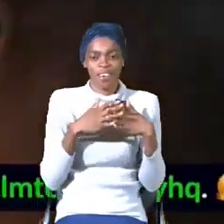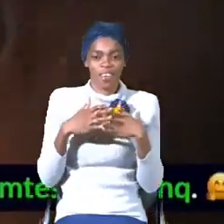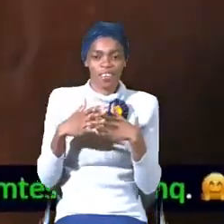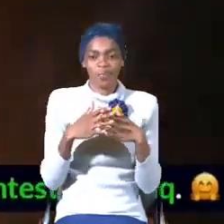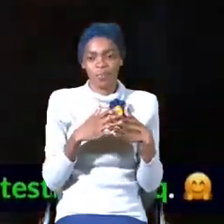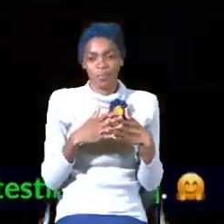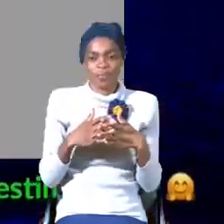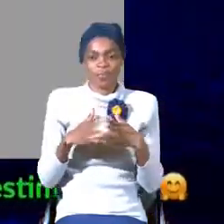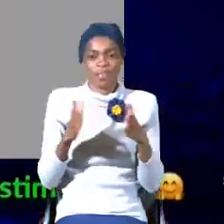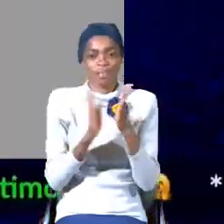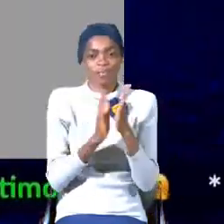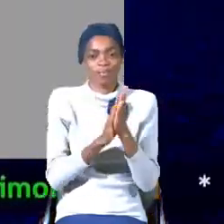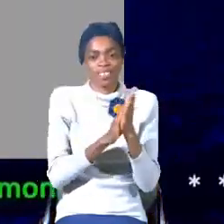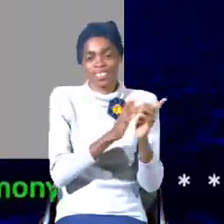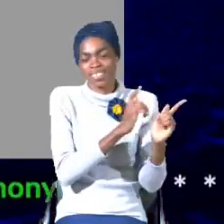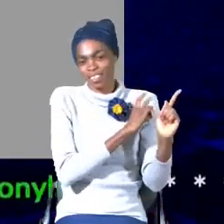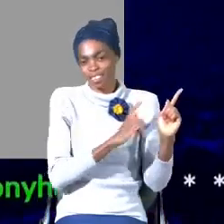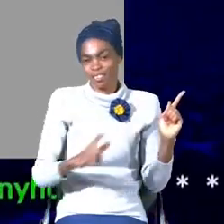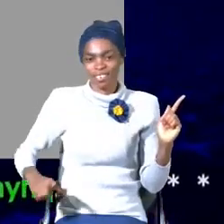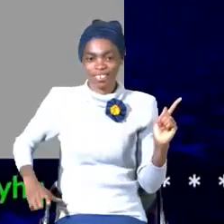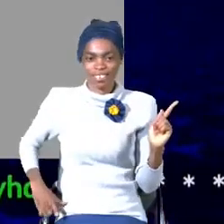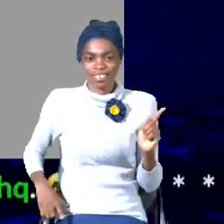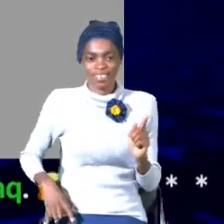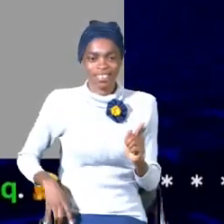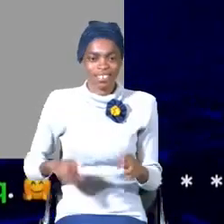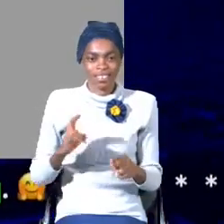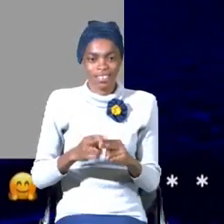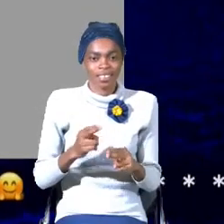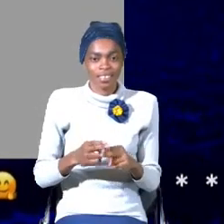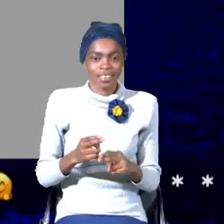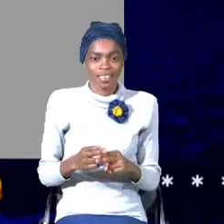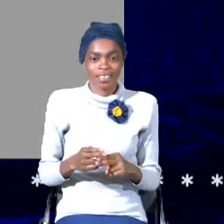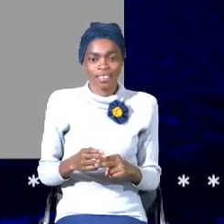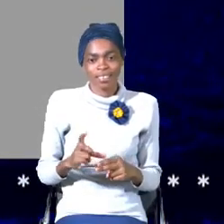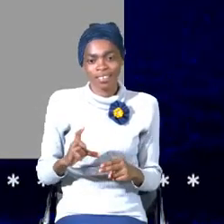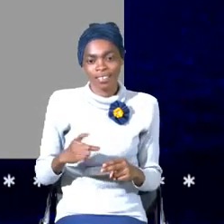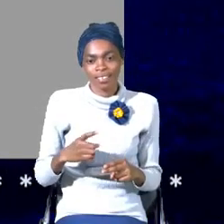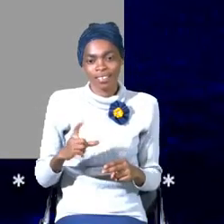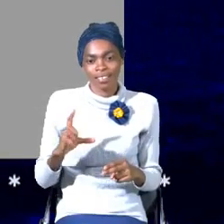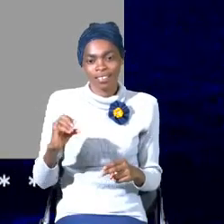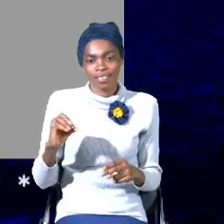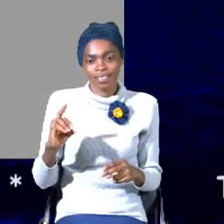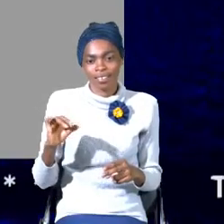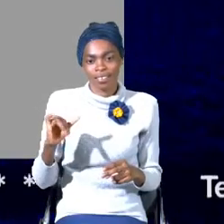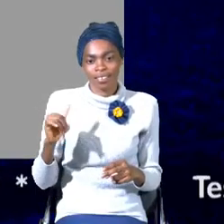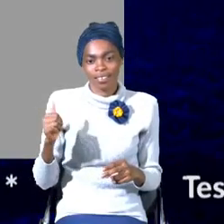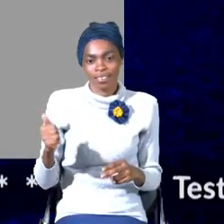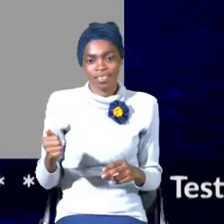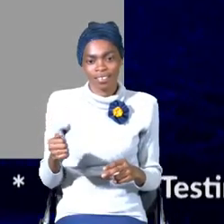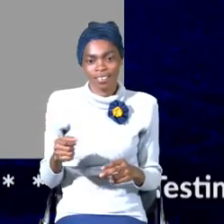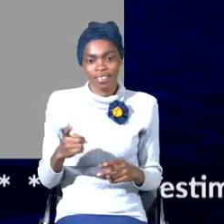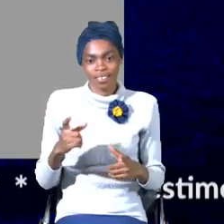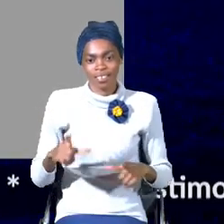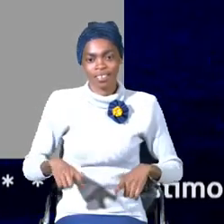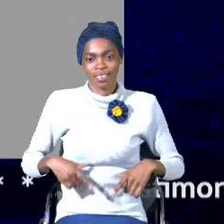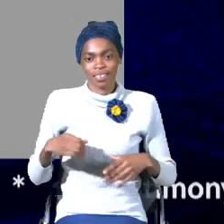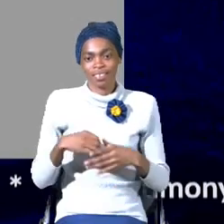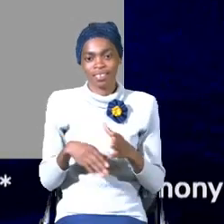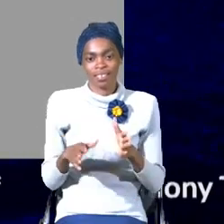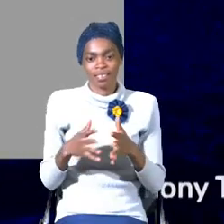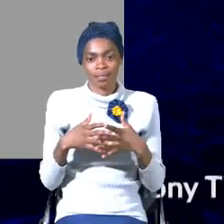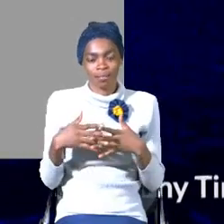Praise God. My name is Zoe Elliott. I reside in Maryland,